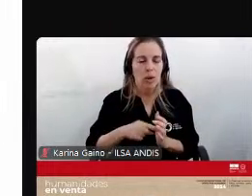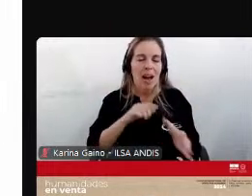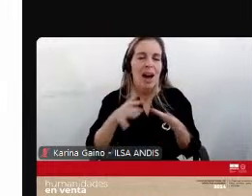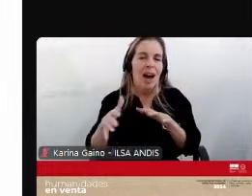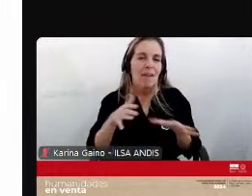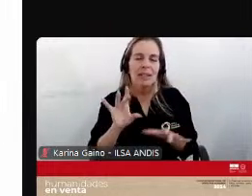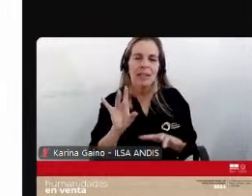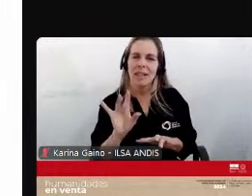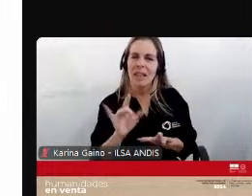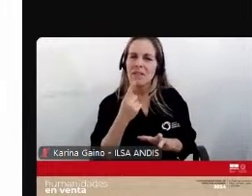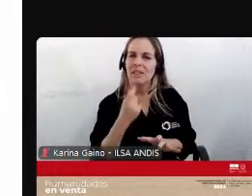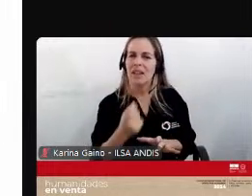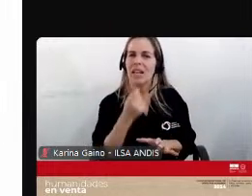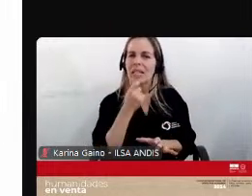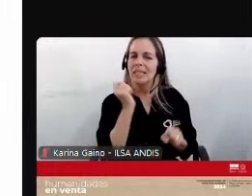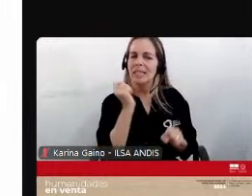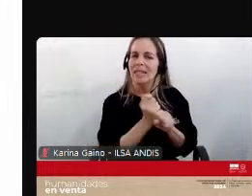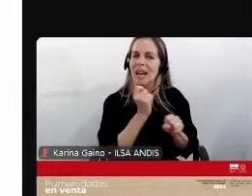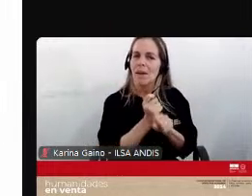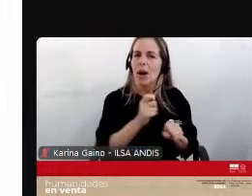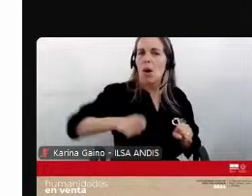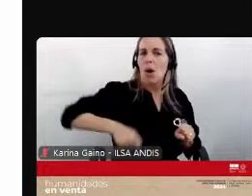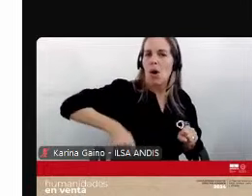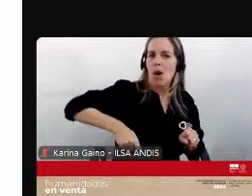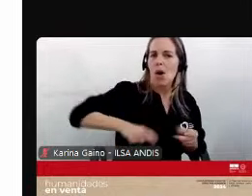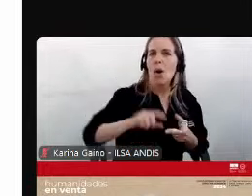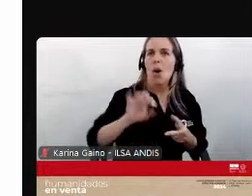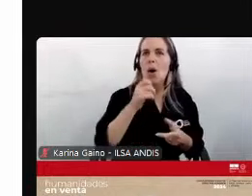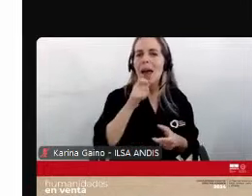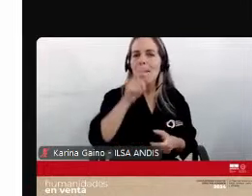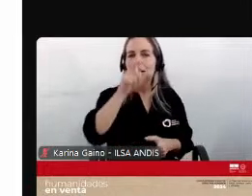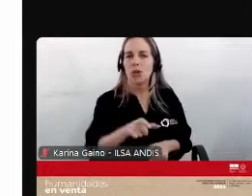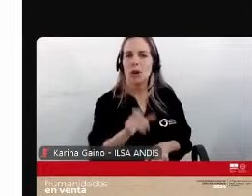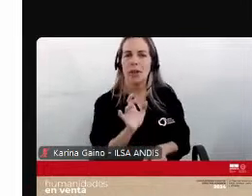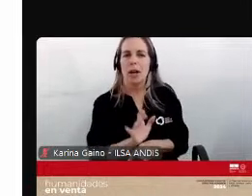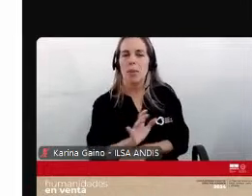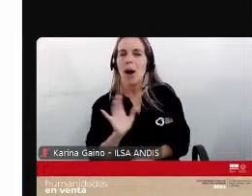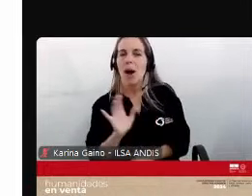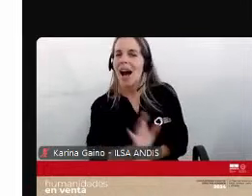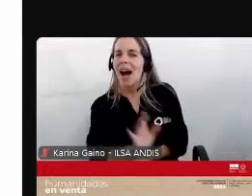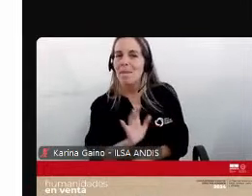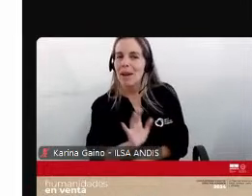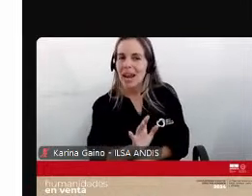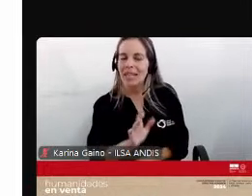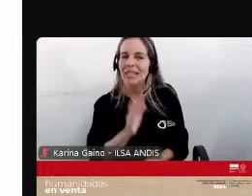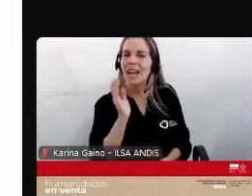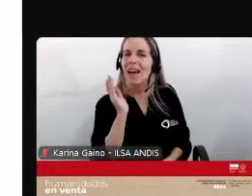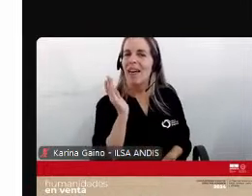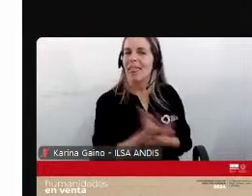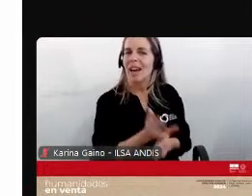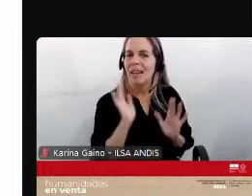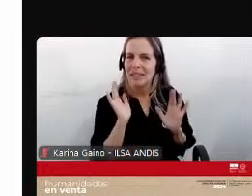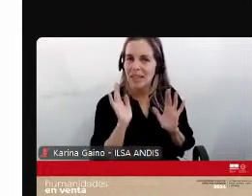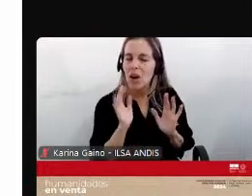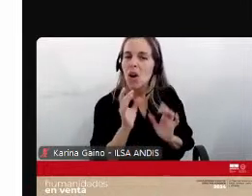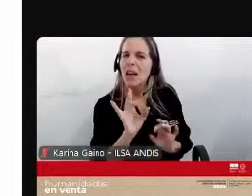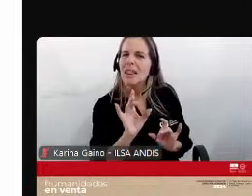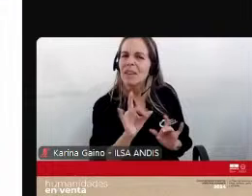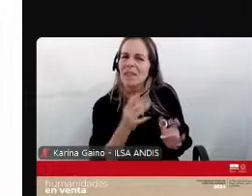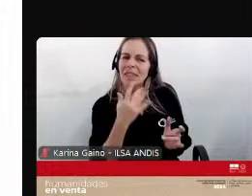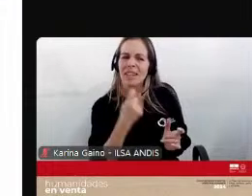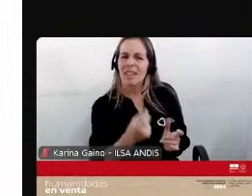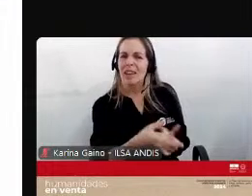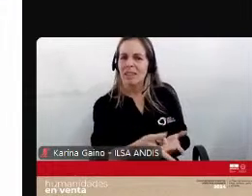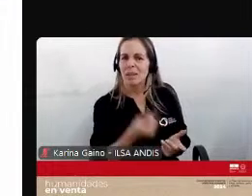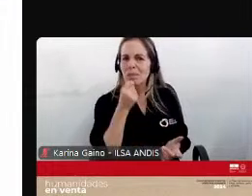and threat of menace or penalty, and therefore to identify forced labor. So Veritas actually,